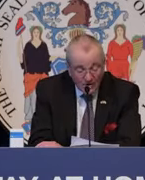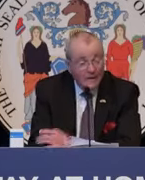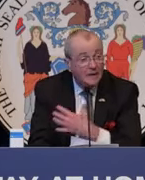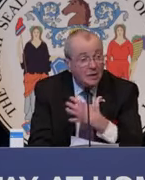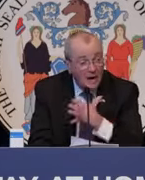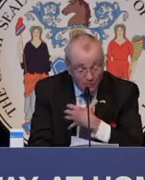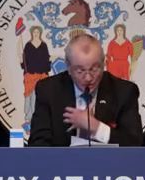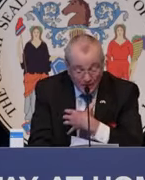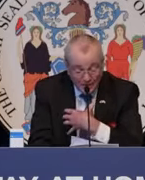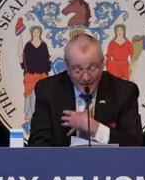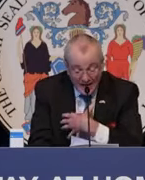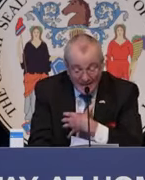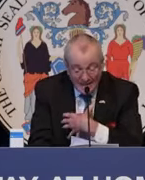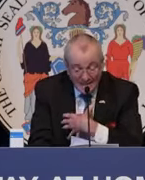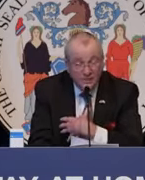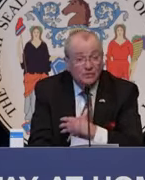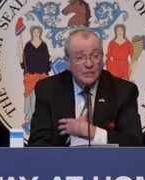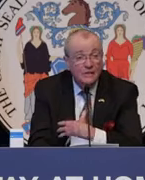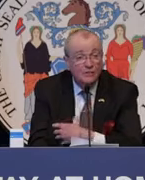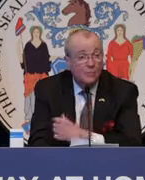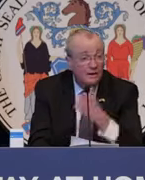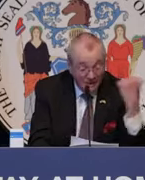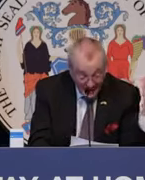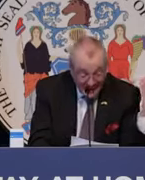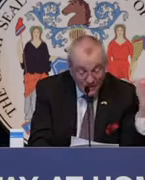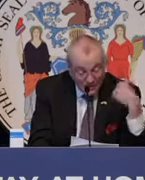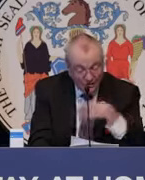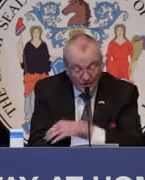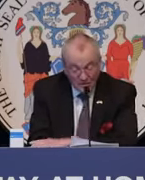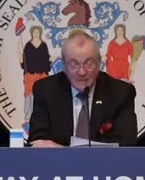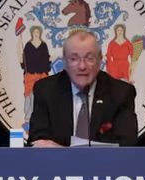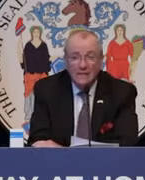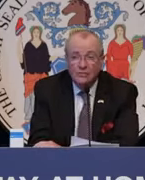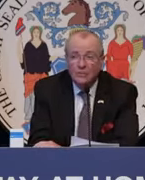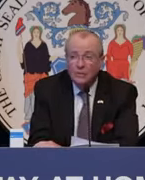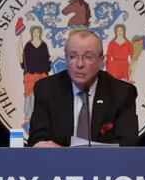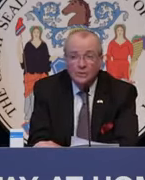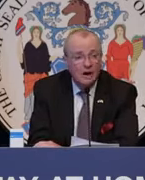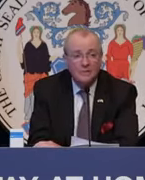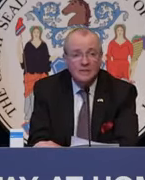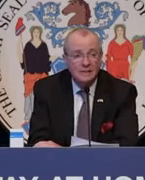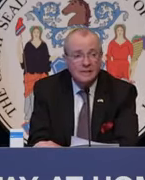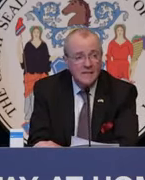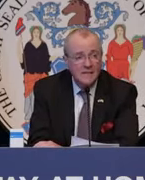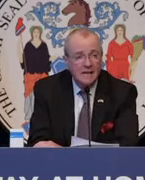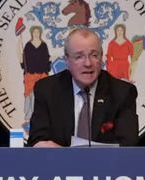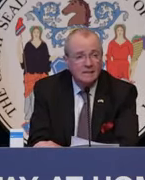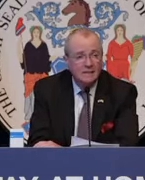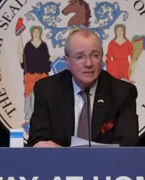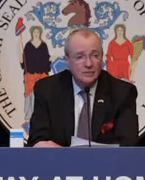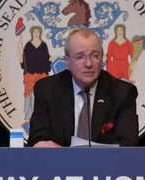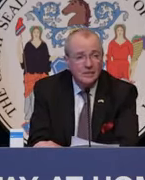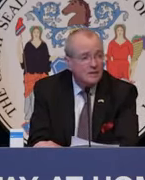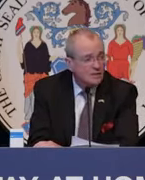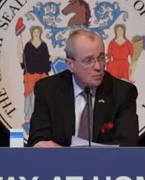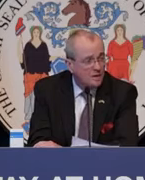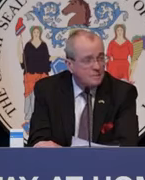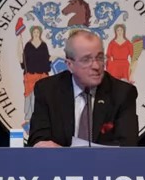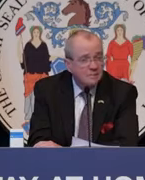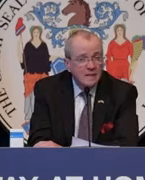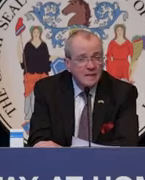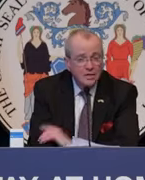over, and I know I will do everything I can to see that it is won. I know that Senator Menendez will do everything he can to see that it